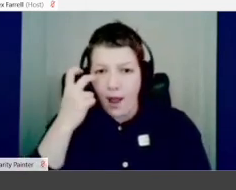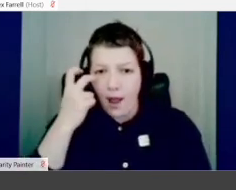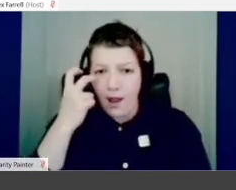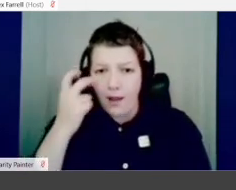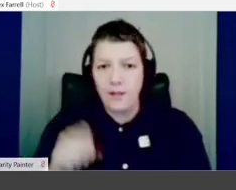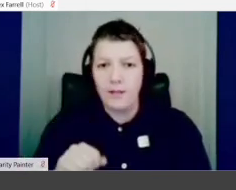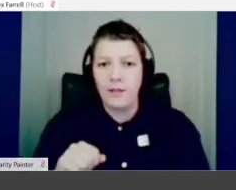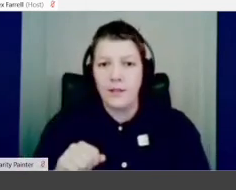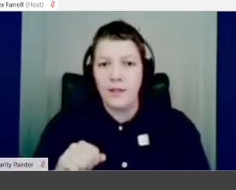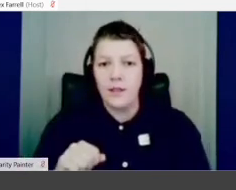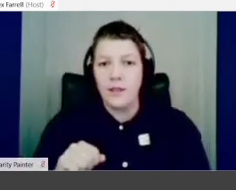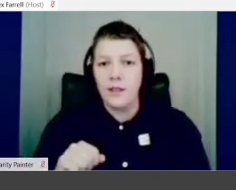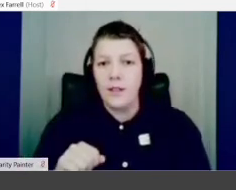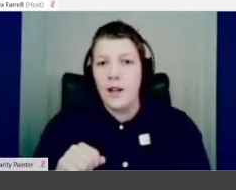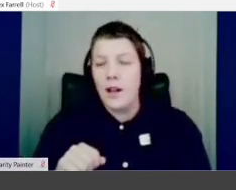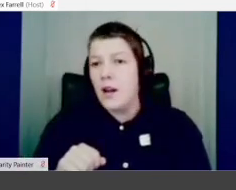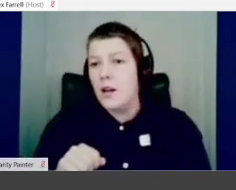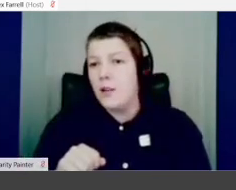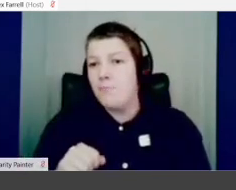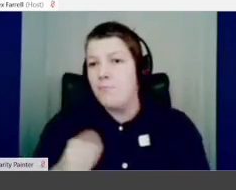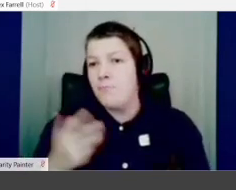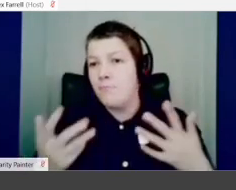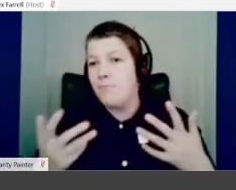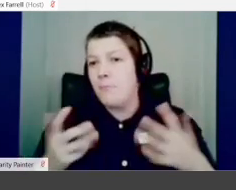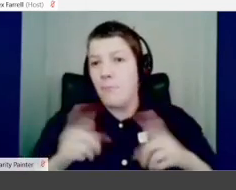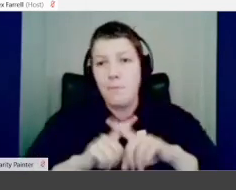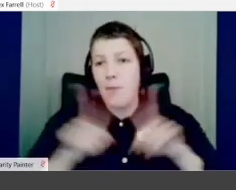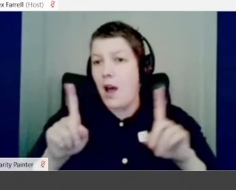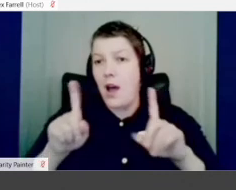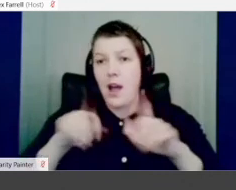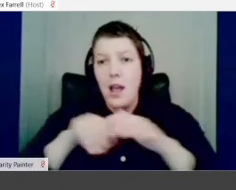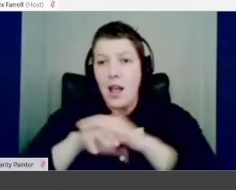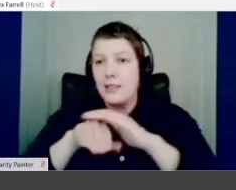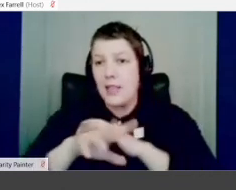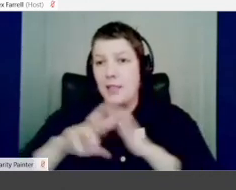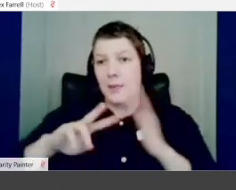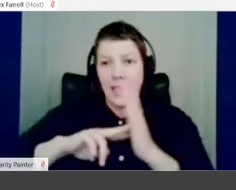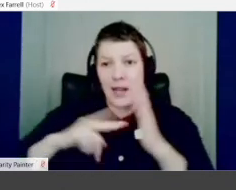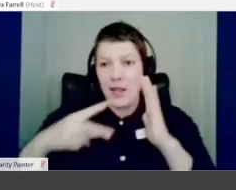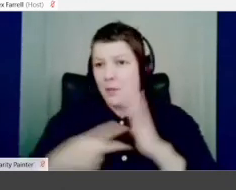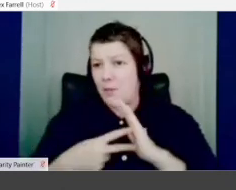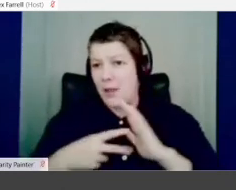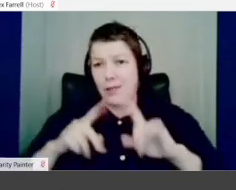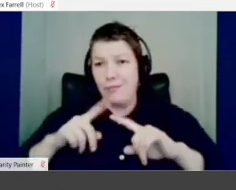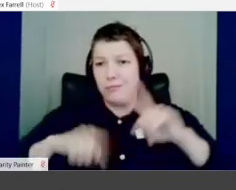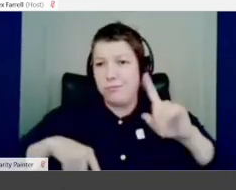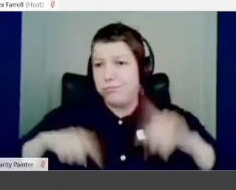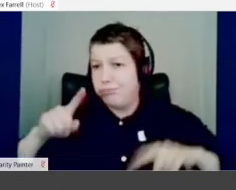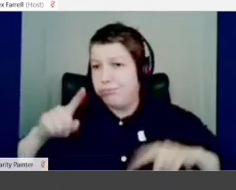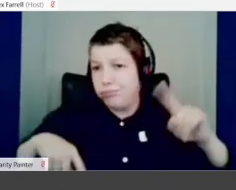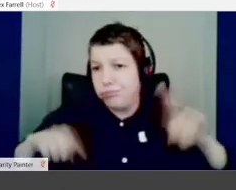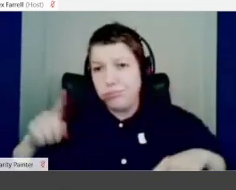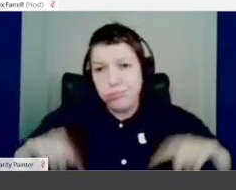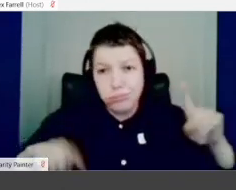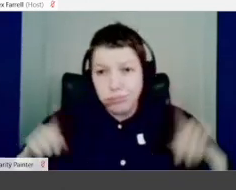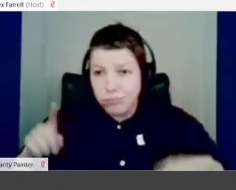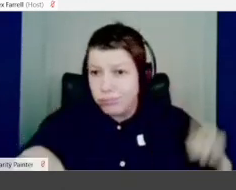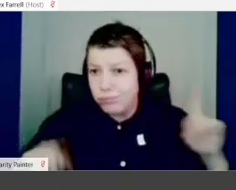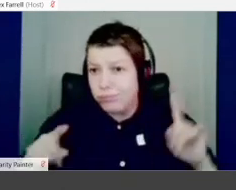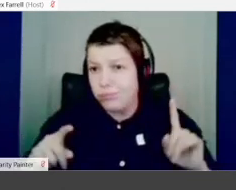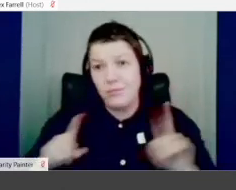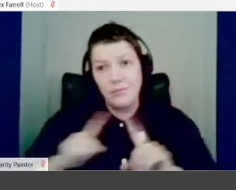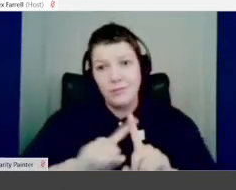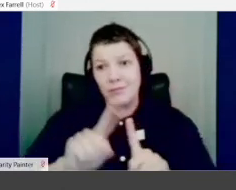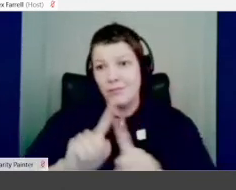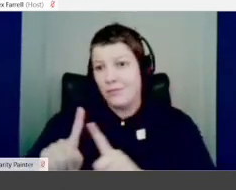accessibility has so many different facets. So being able to connect to the internet, being able to have the